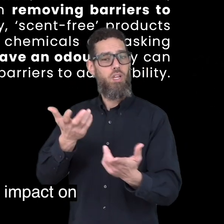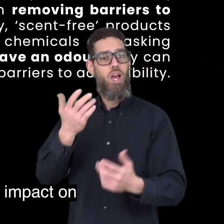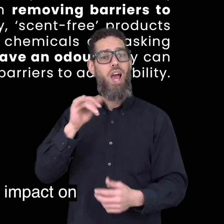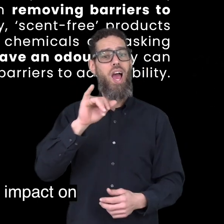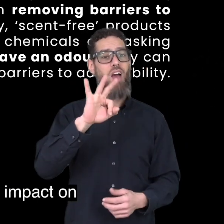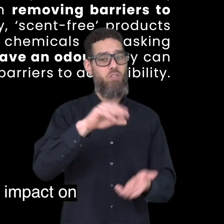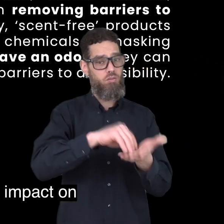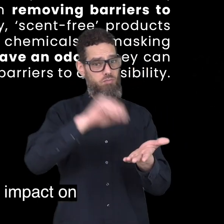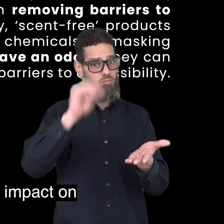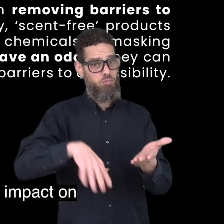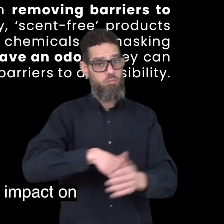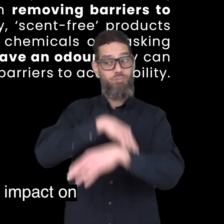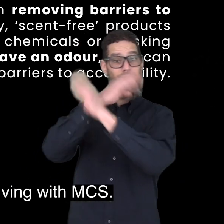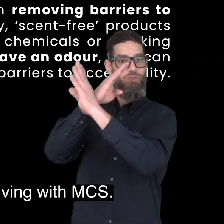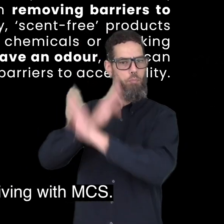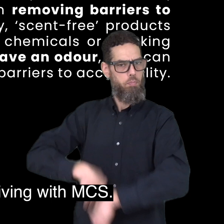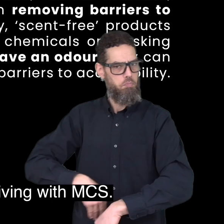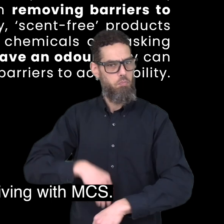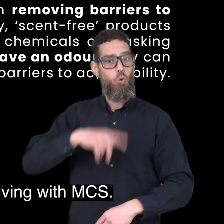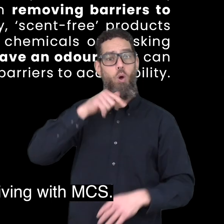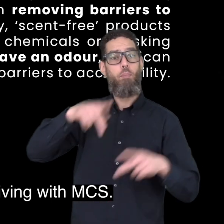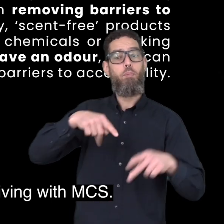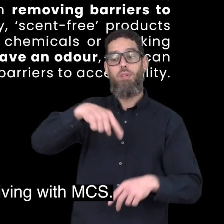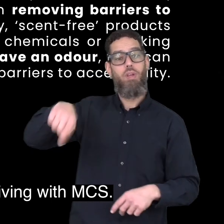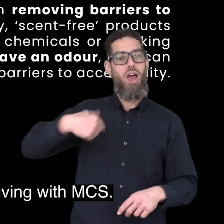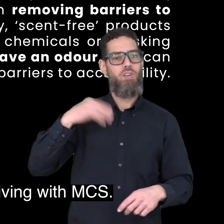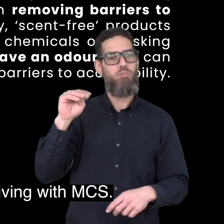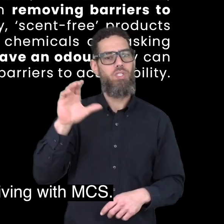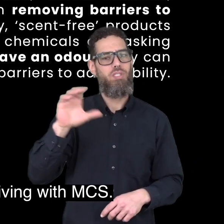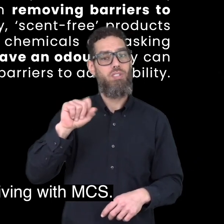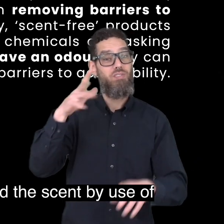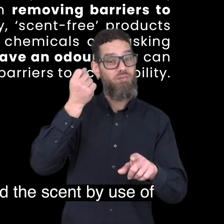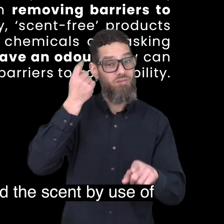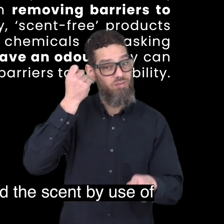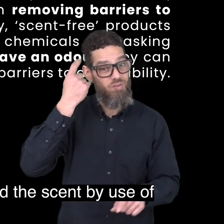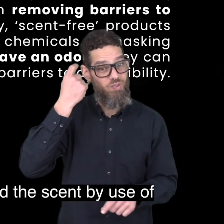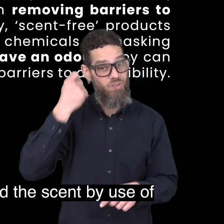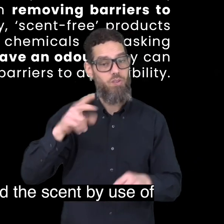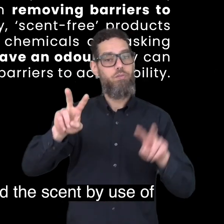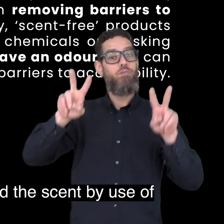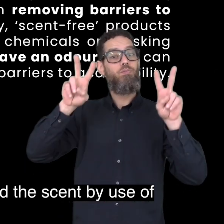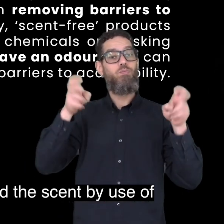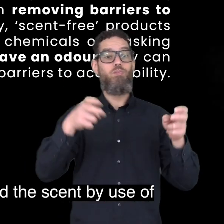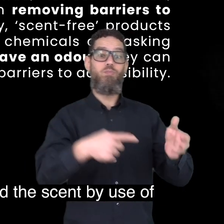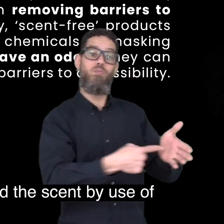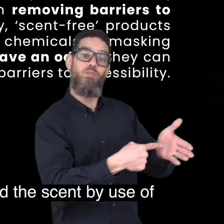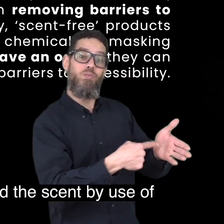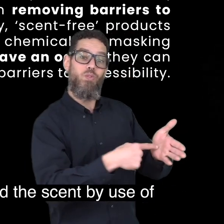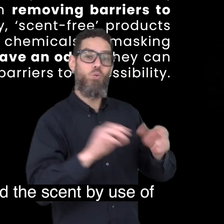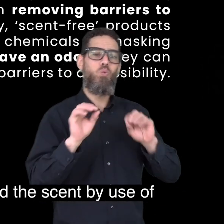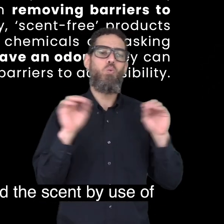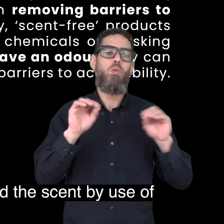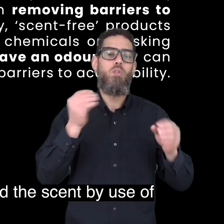the biggest impact on removing barriers to accessibility for individuals living with MCS. Importantly, scent-free products